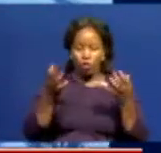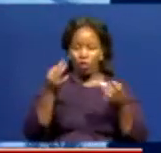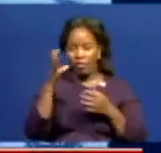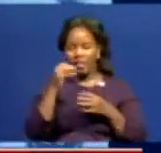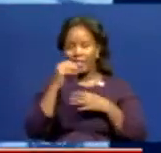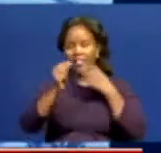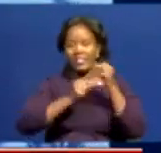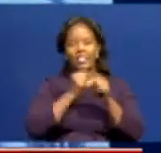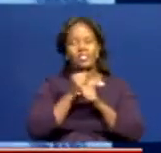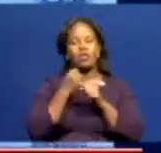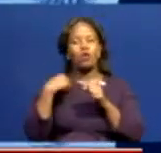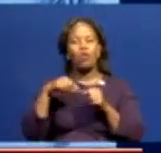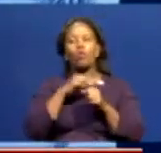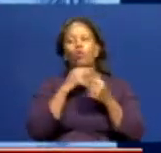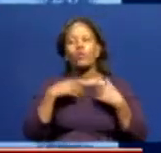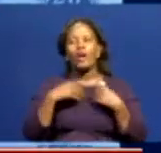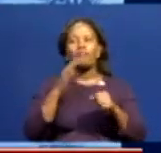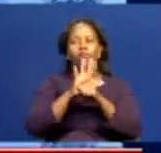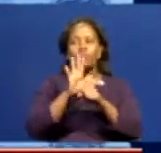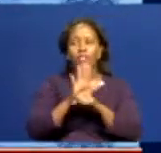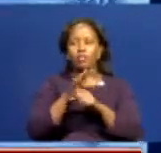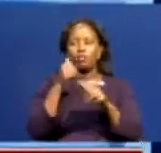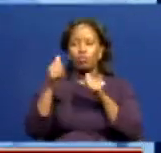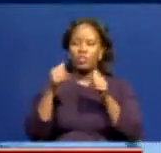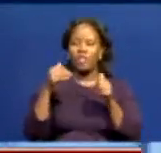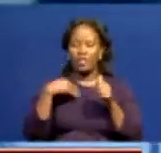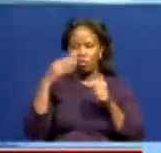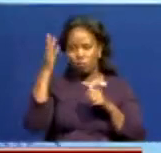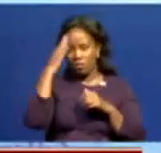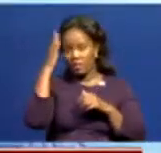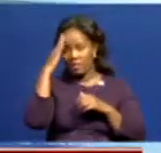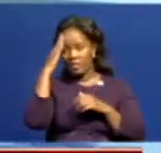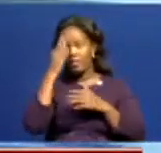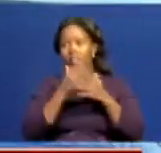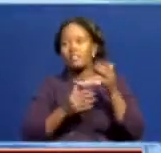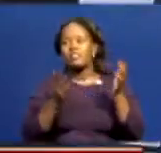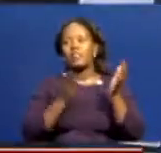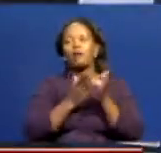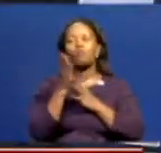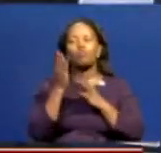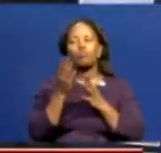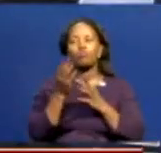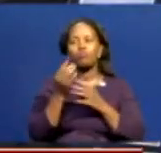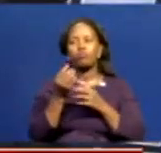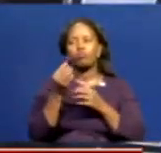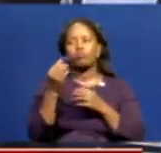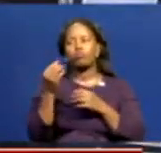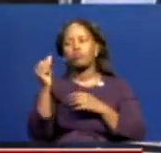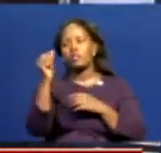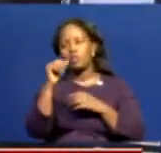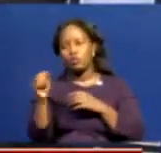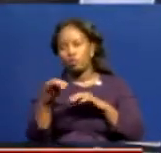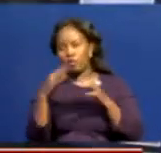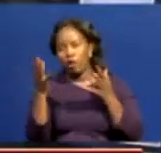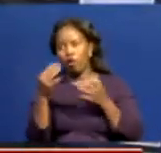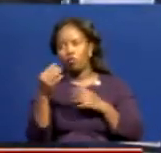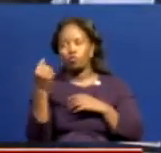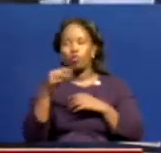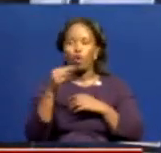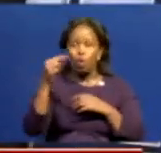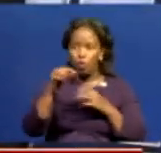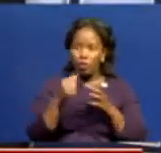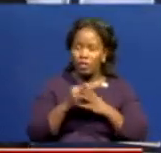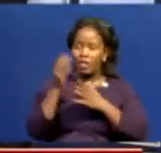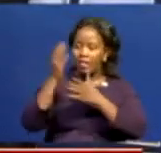called commemorative coins. Usually they're either in gold or silver. Some of them actually collect this and put them in their